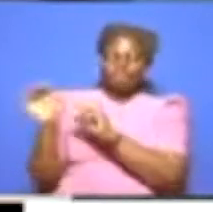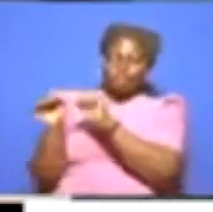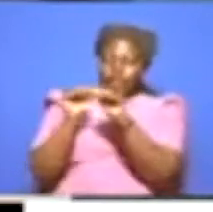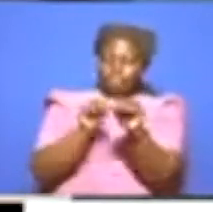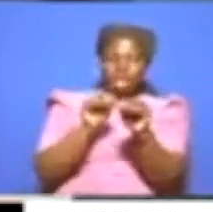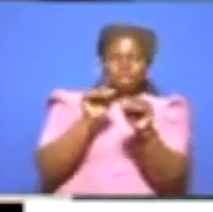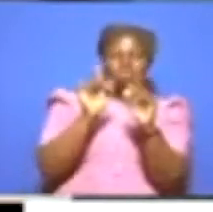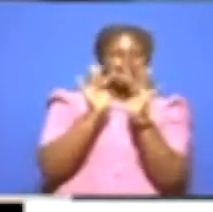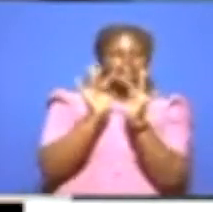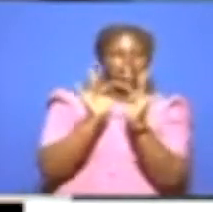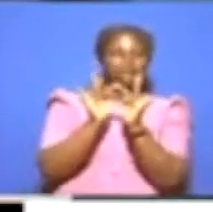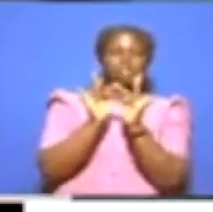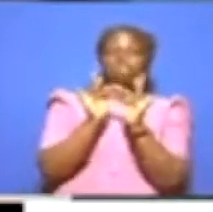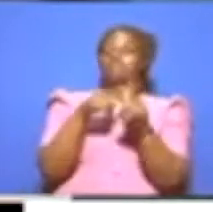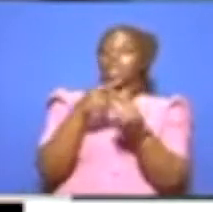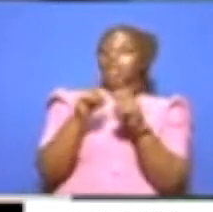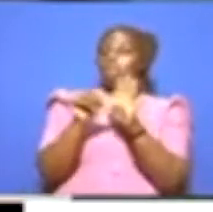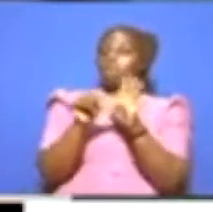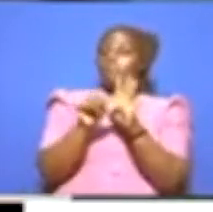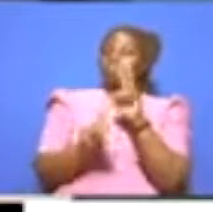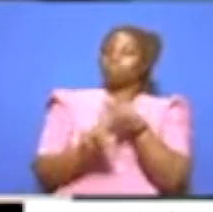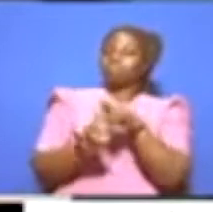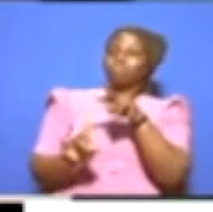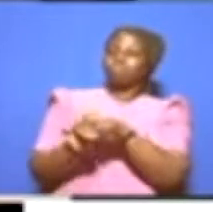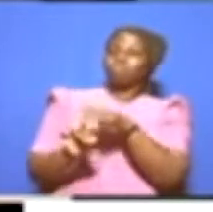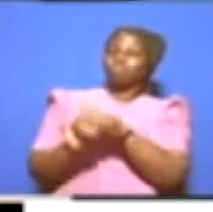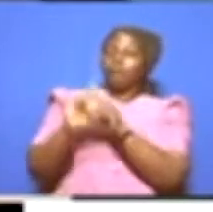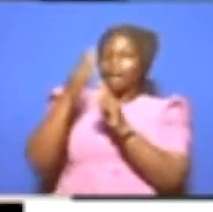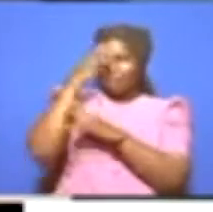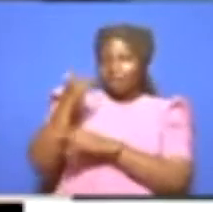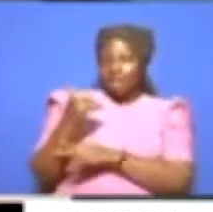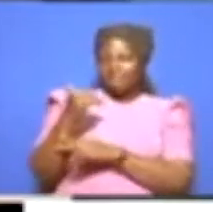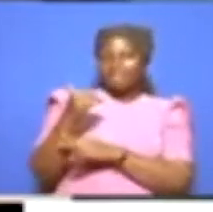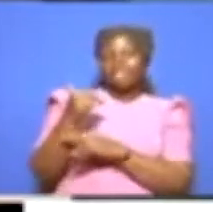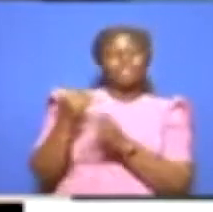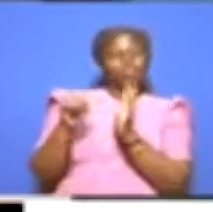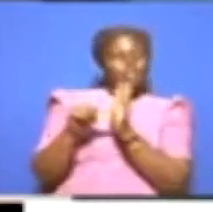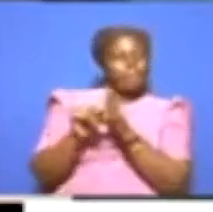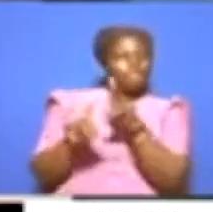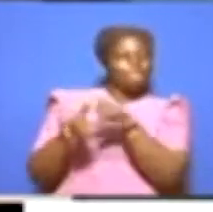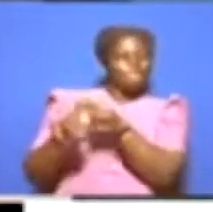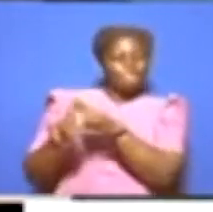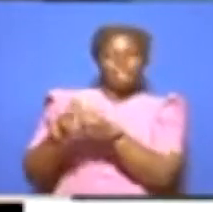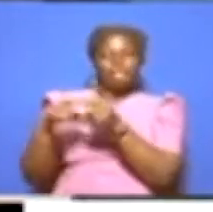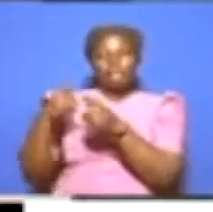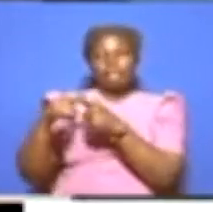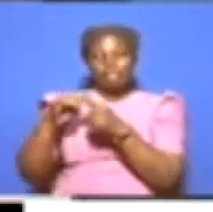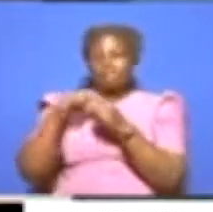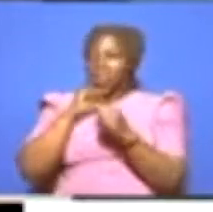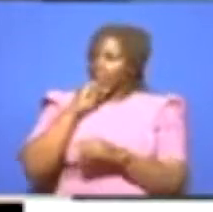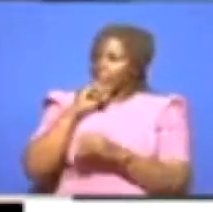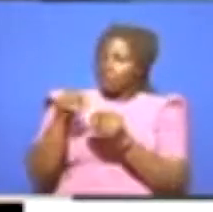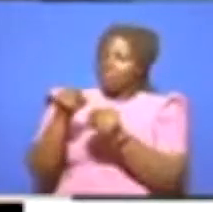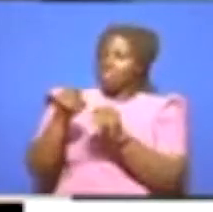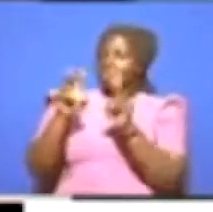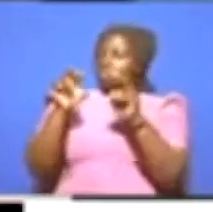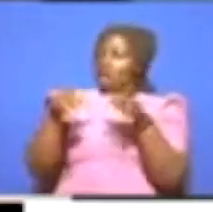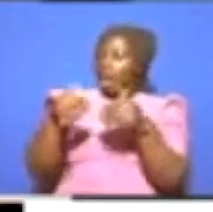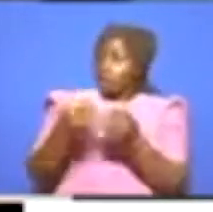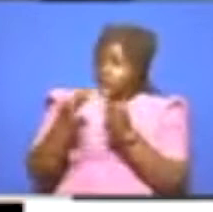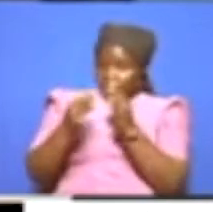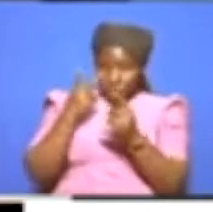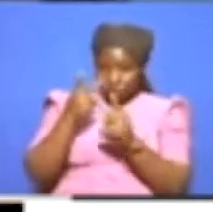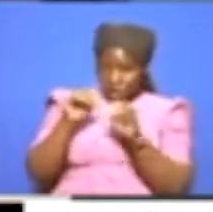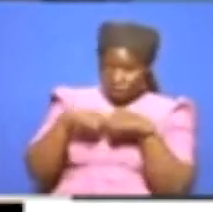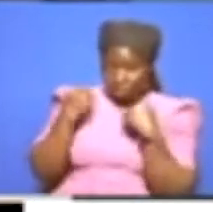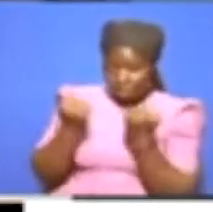platform, and then they are trying to figure out how to resolve their issues. You look again at society, how society is structured. So